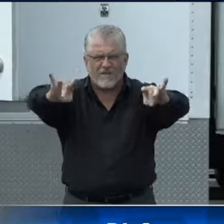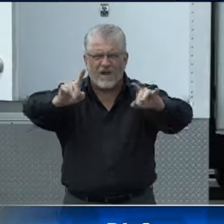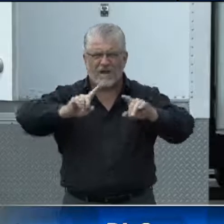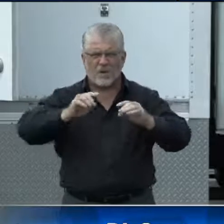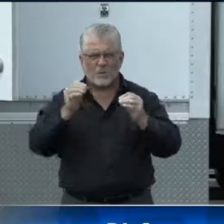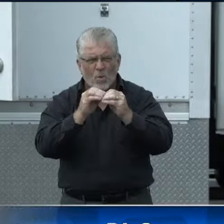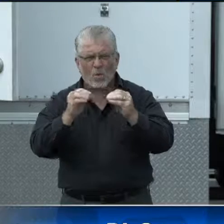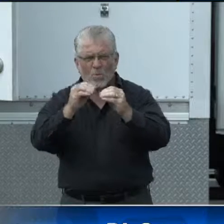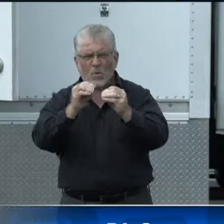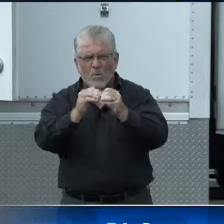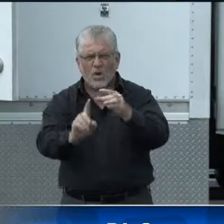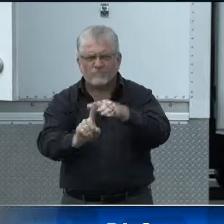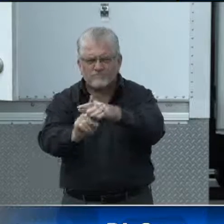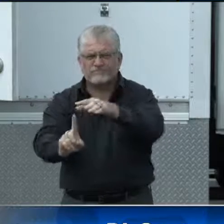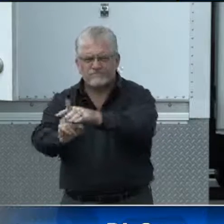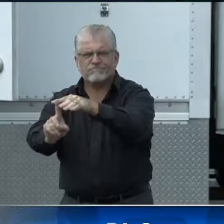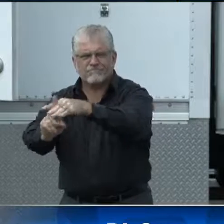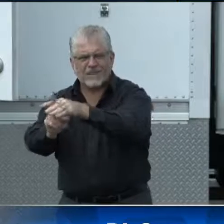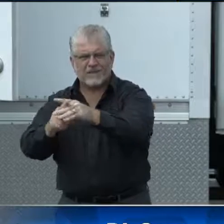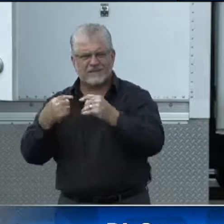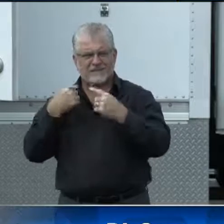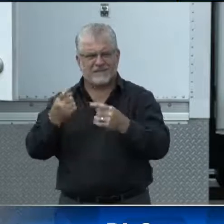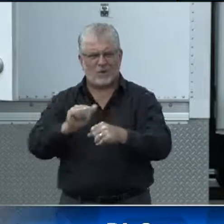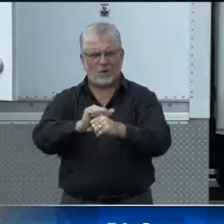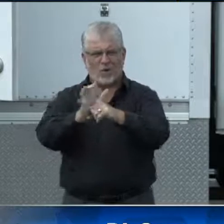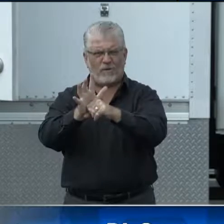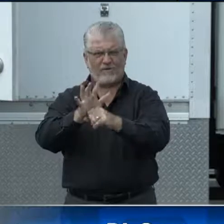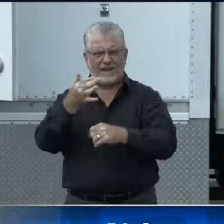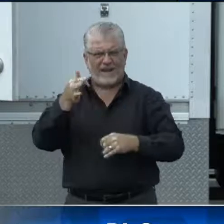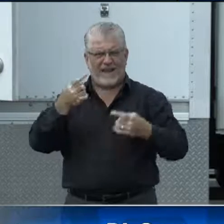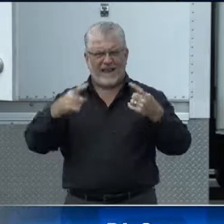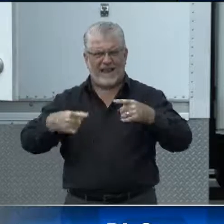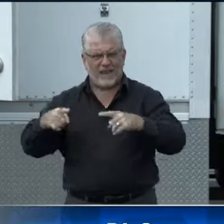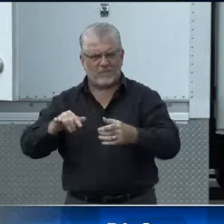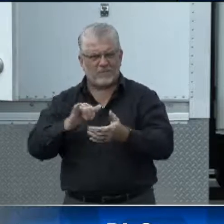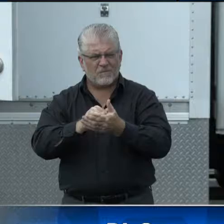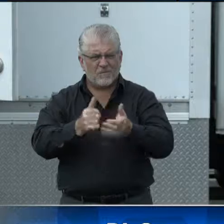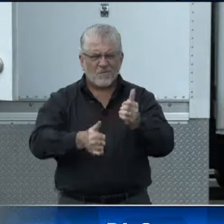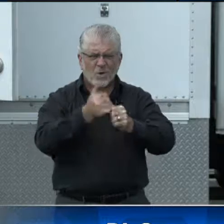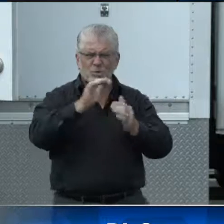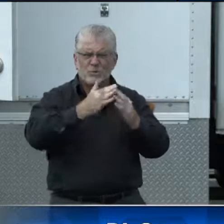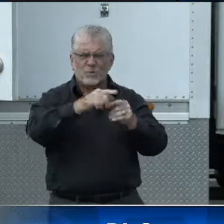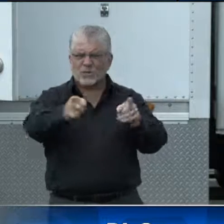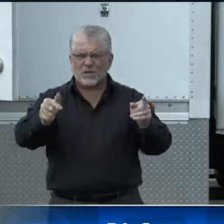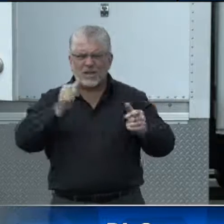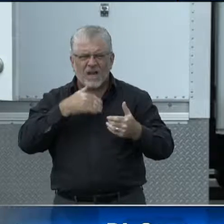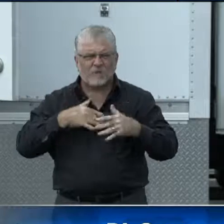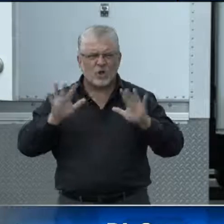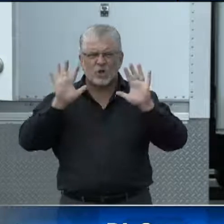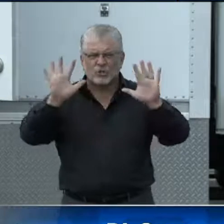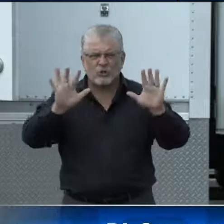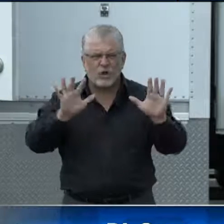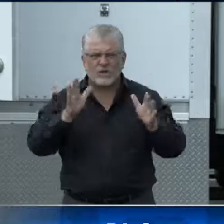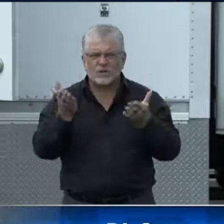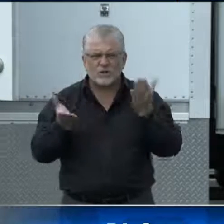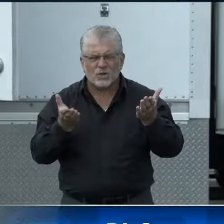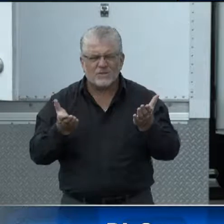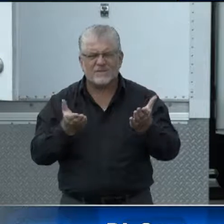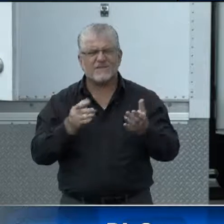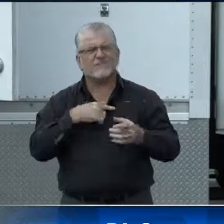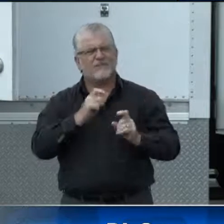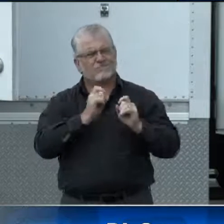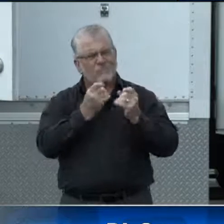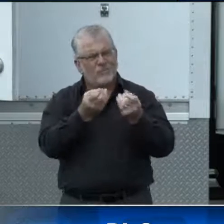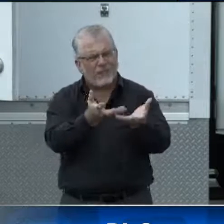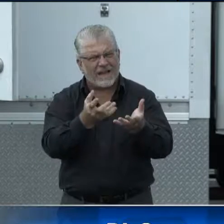to underserved communities. As I have said before, with this novel coronavirus,